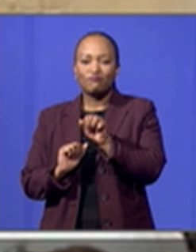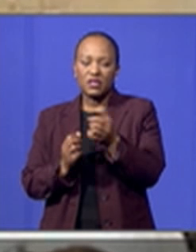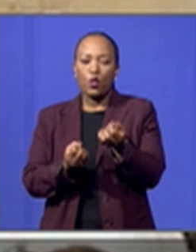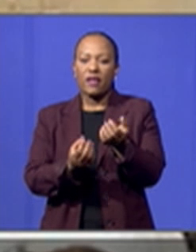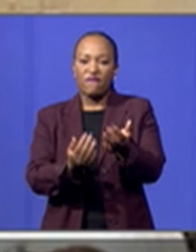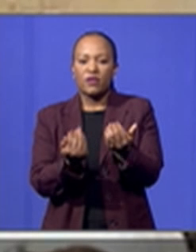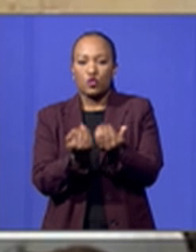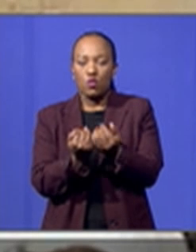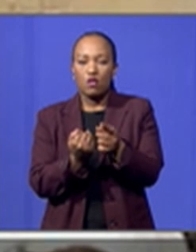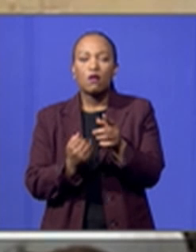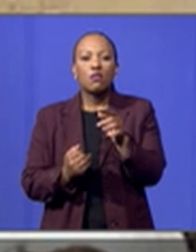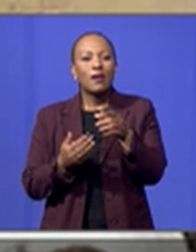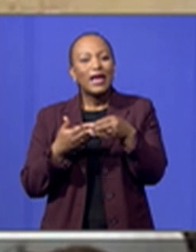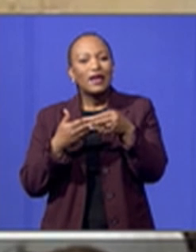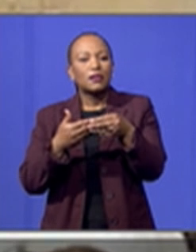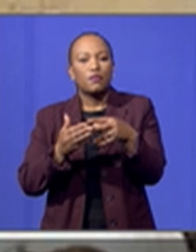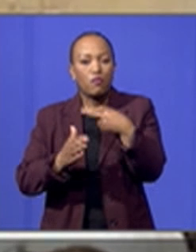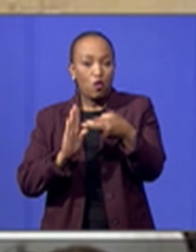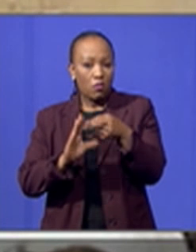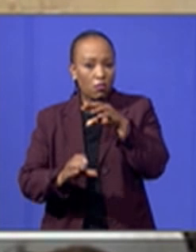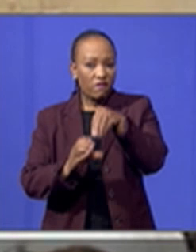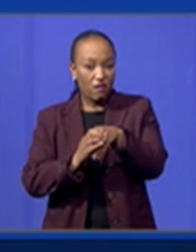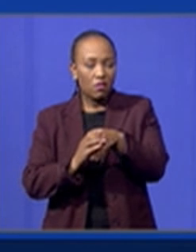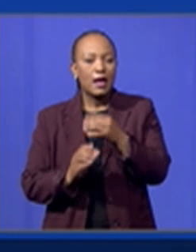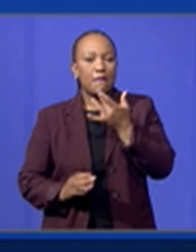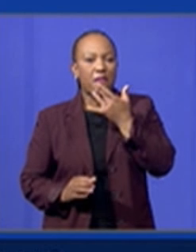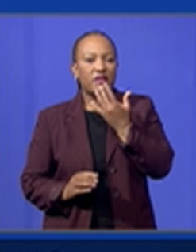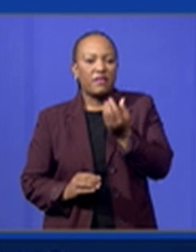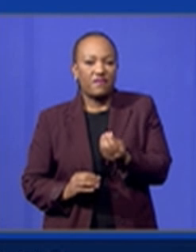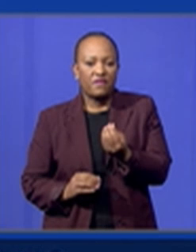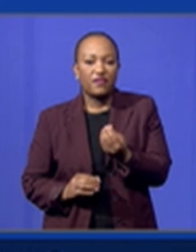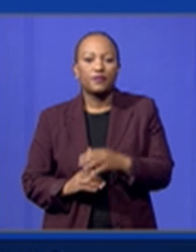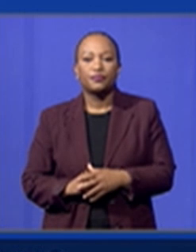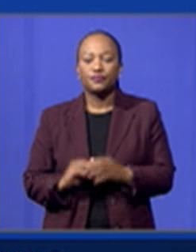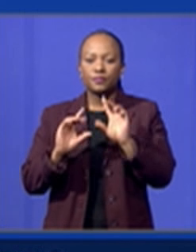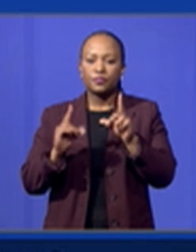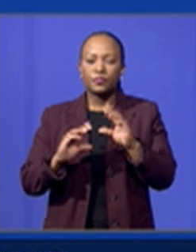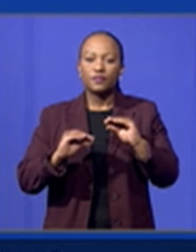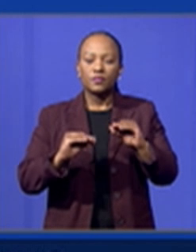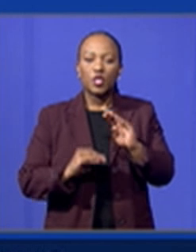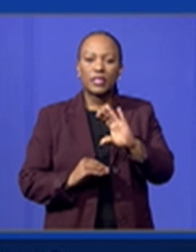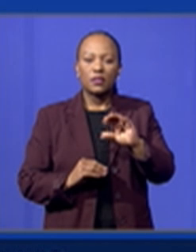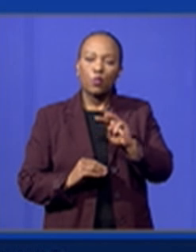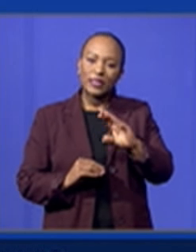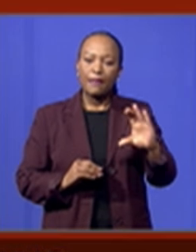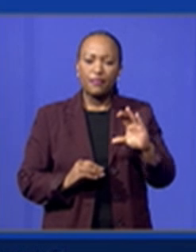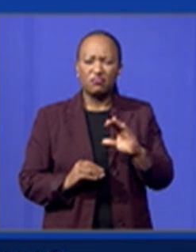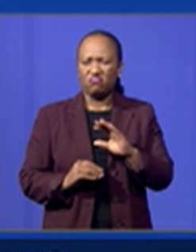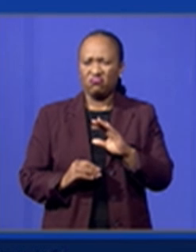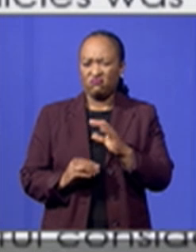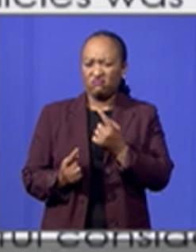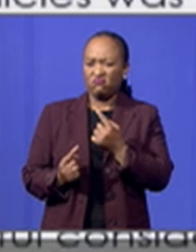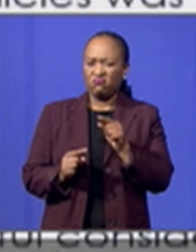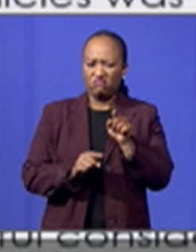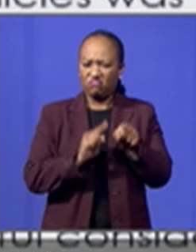been playing leadership role then get preference. Lefapha la thuto kwa Western Cape le gapetse thoko dipego tseno